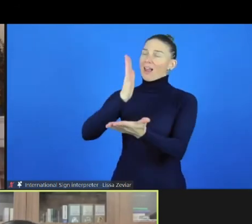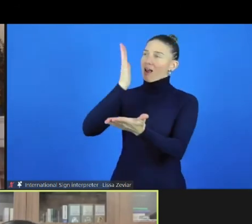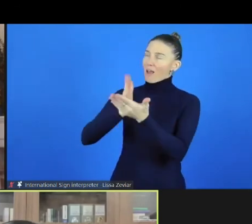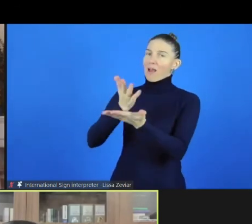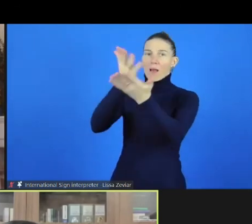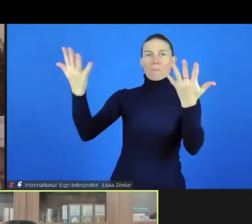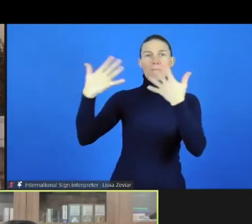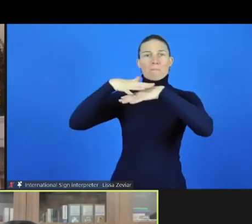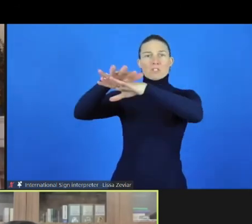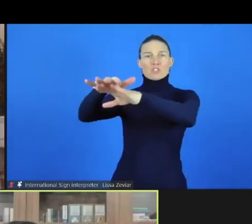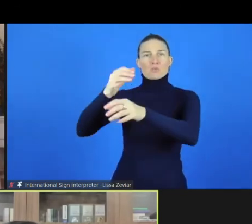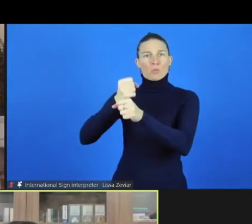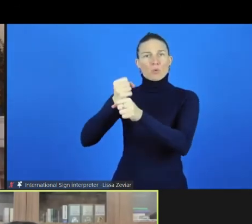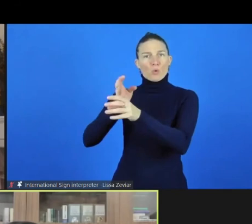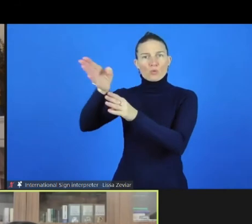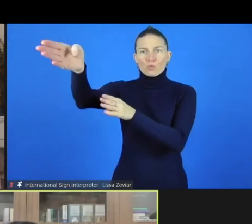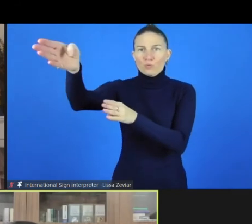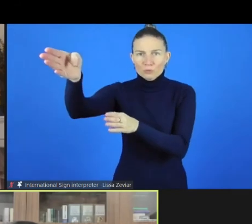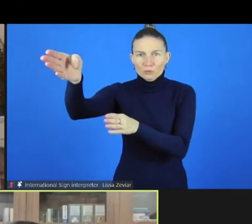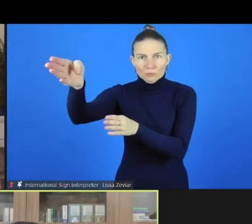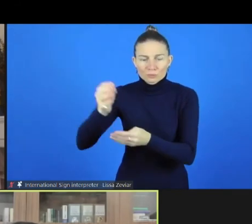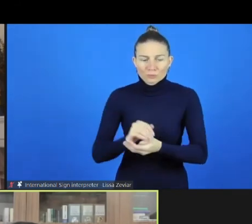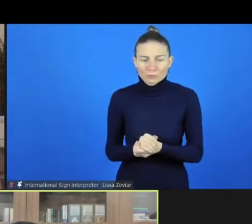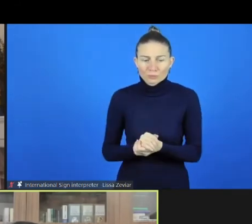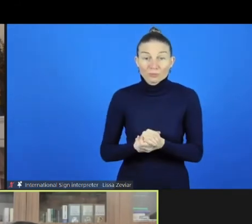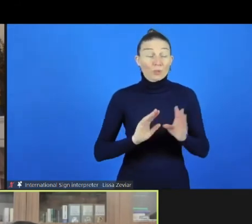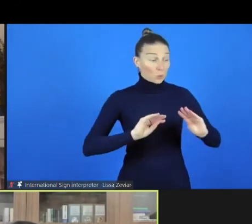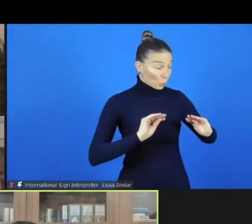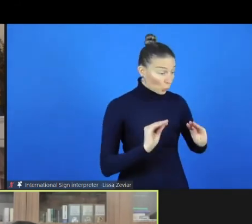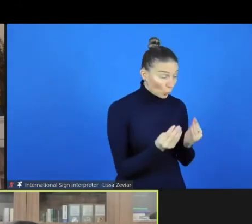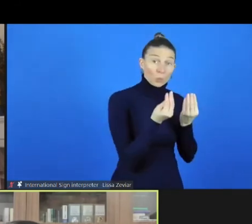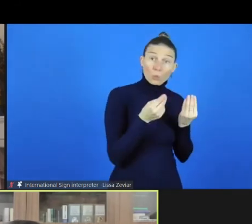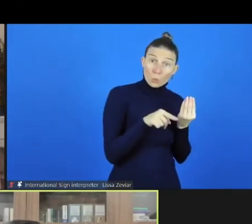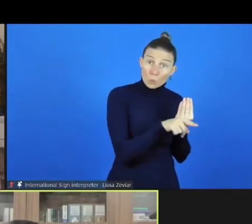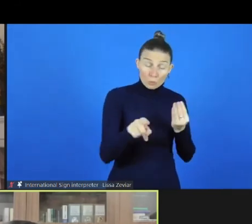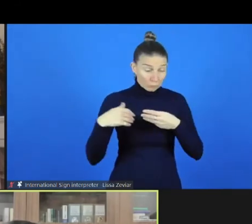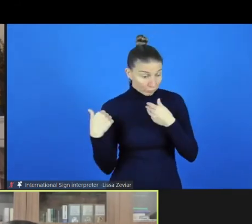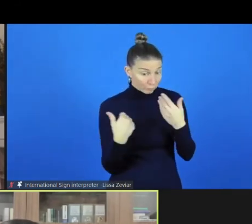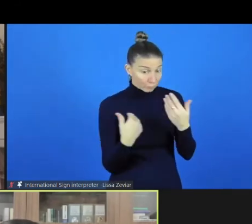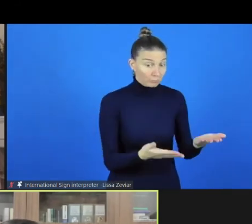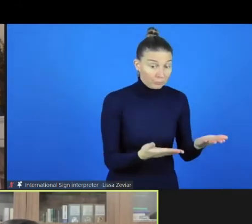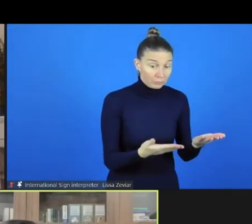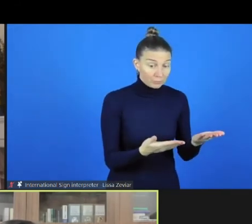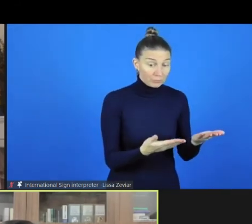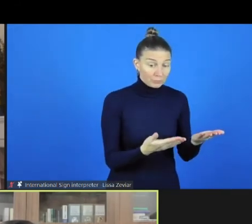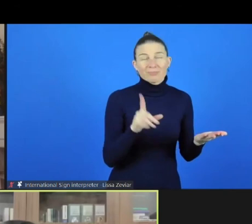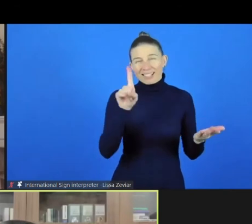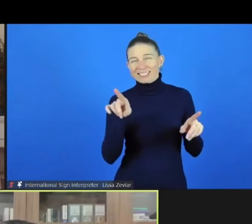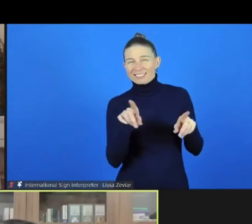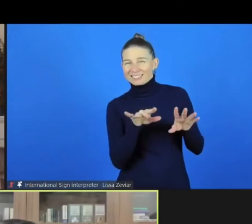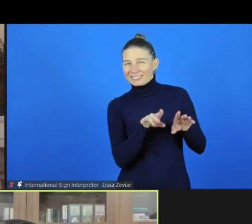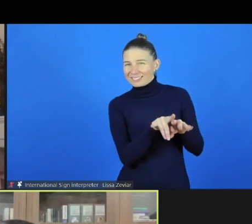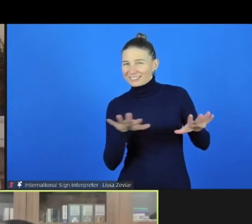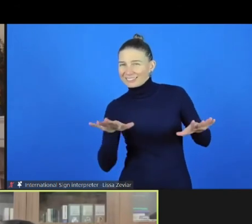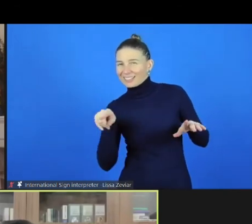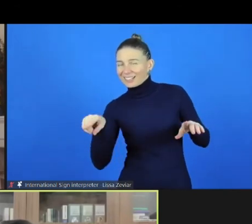ours. So this provides youth, which is probably got to be sidelined, but what Julie was saying and what Bhaskar